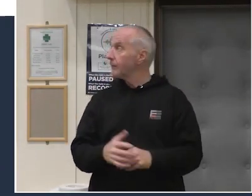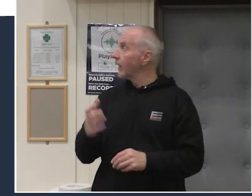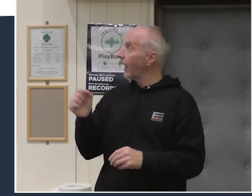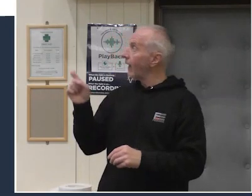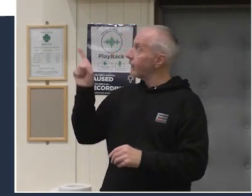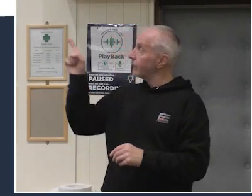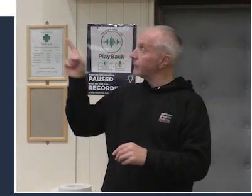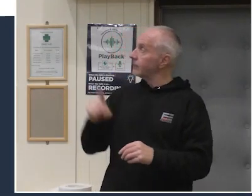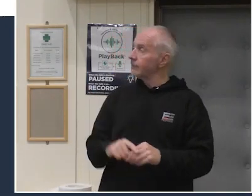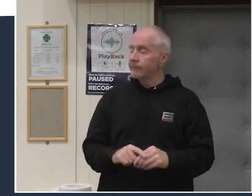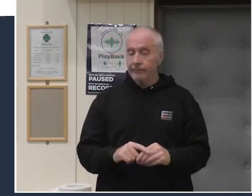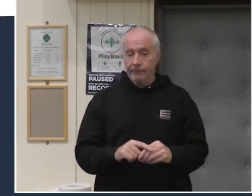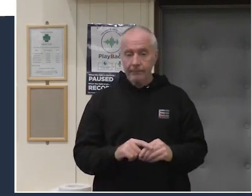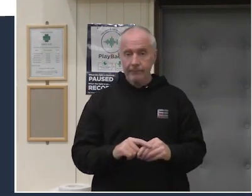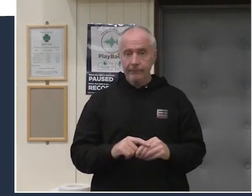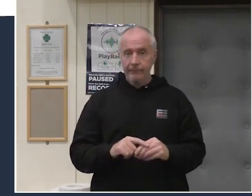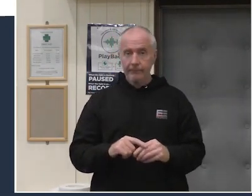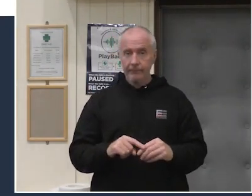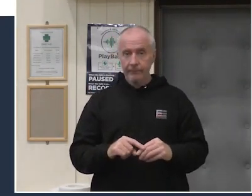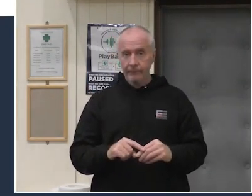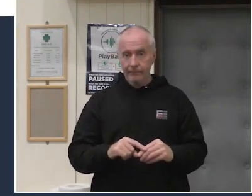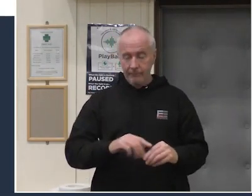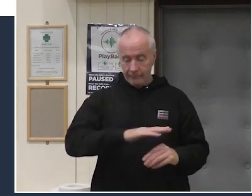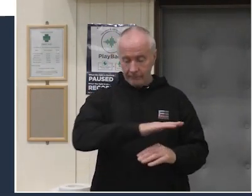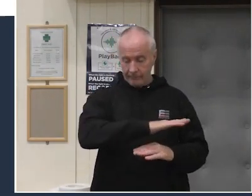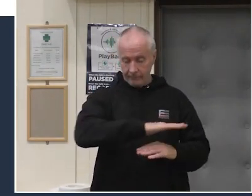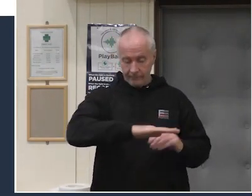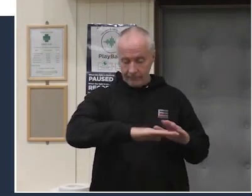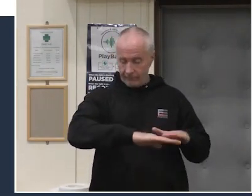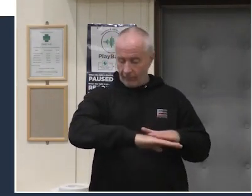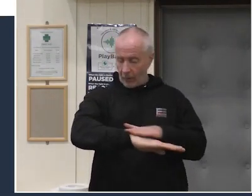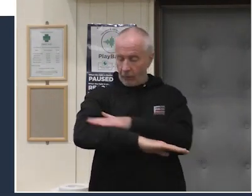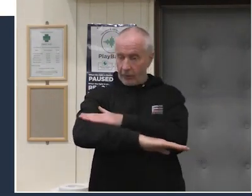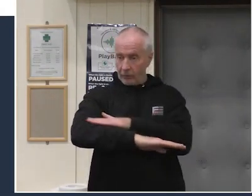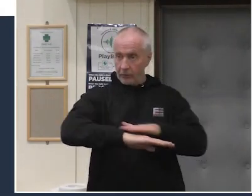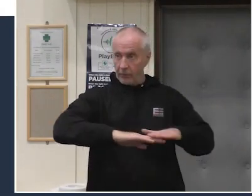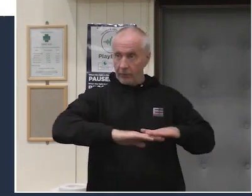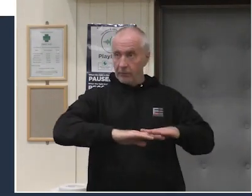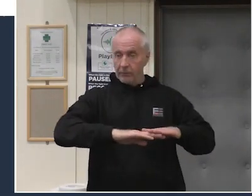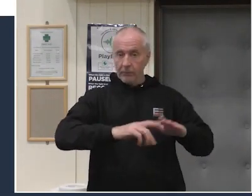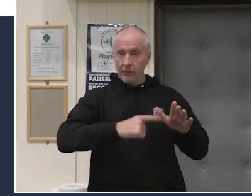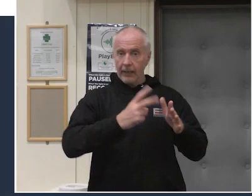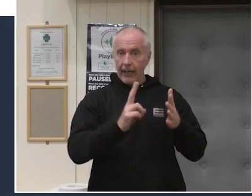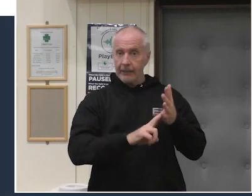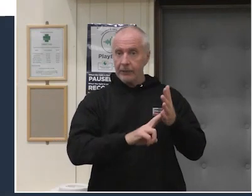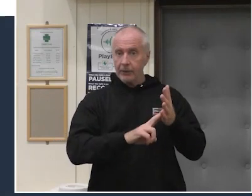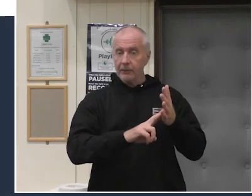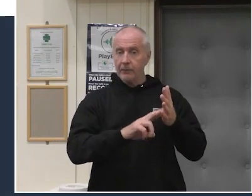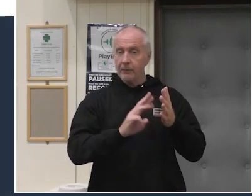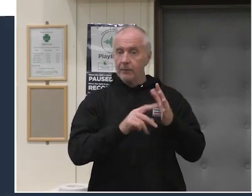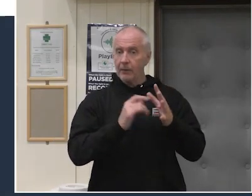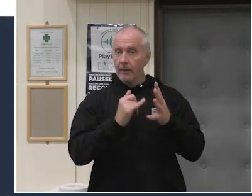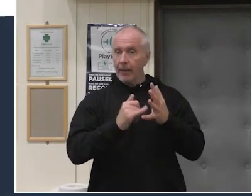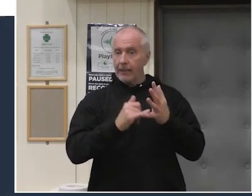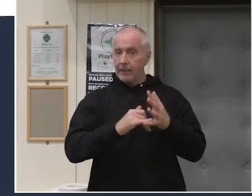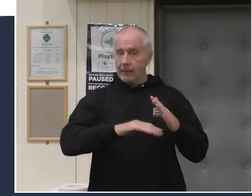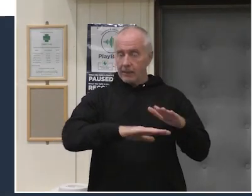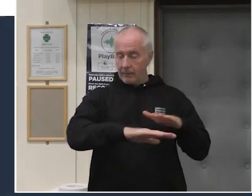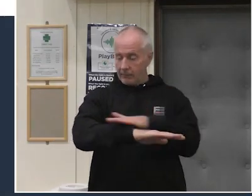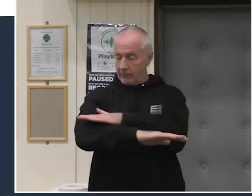the horizontal plot of the axion mass along this end, bottom